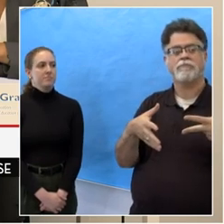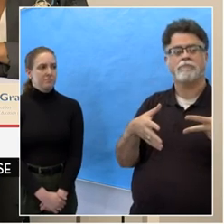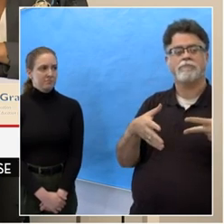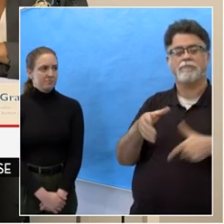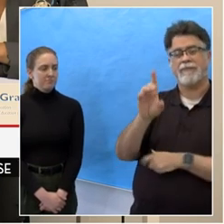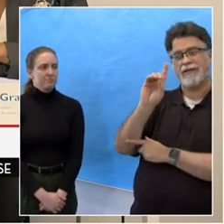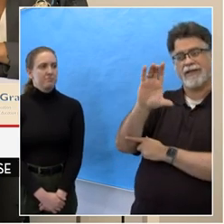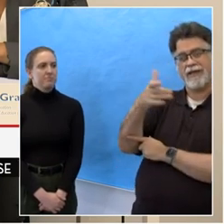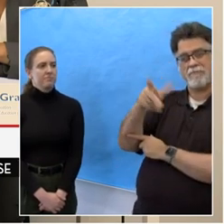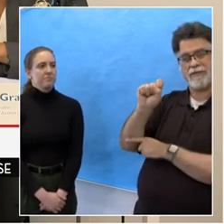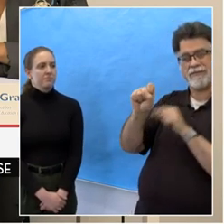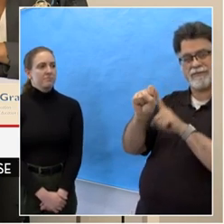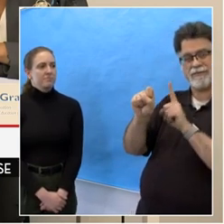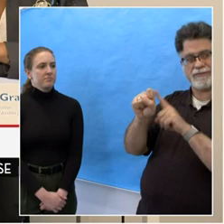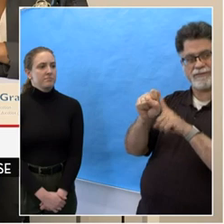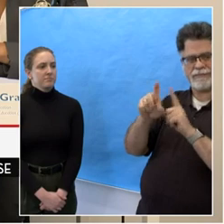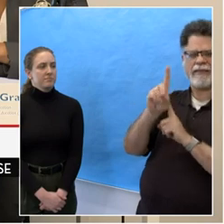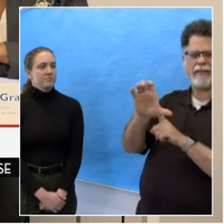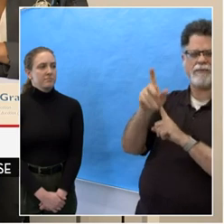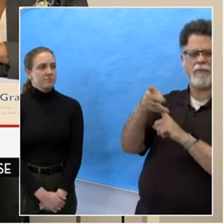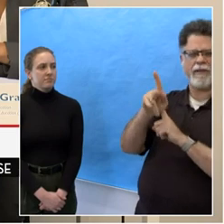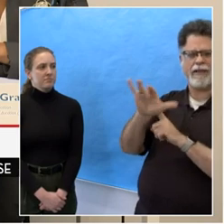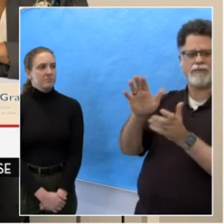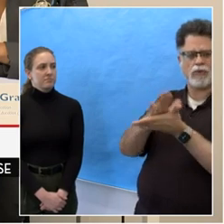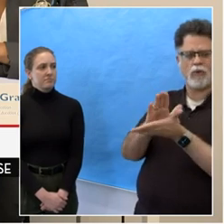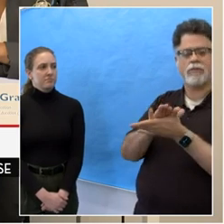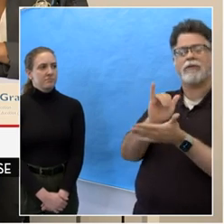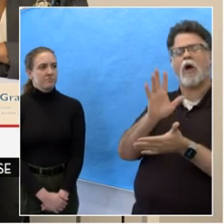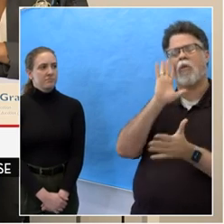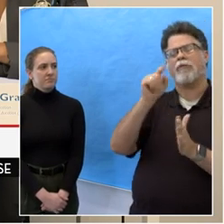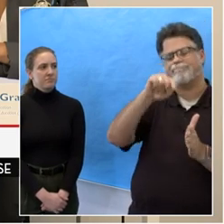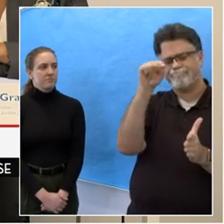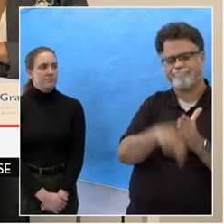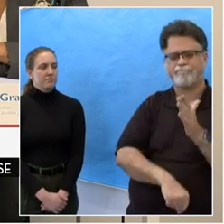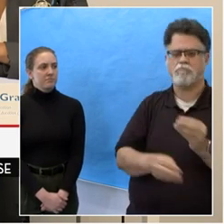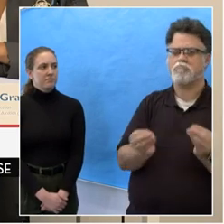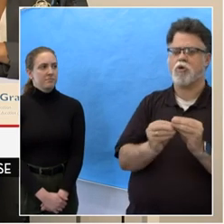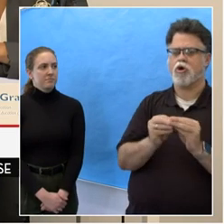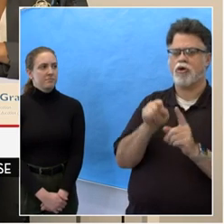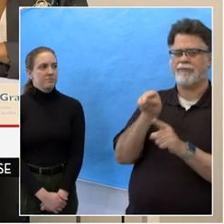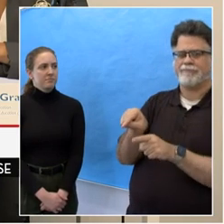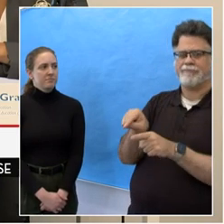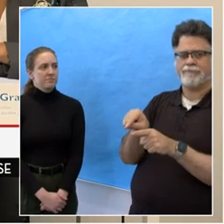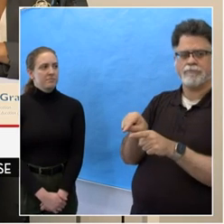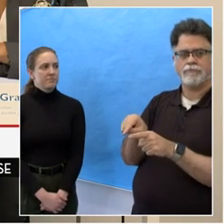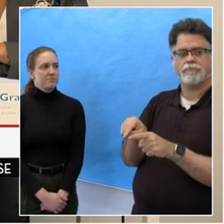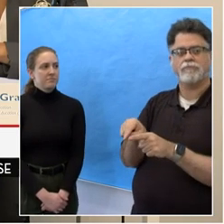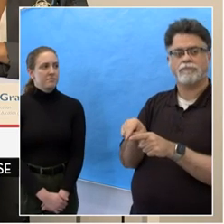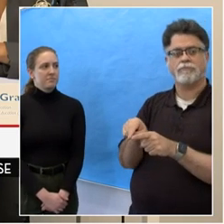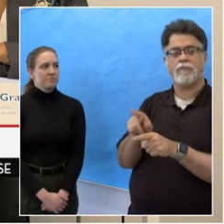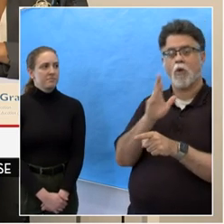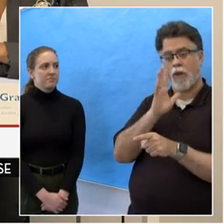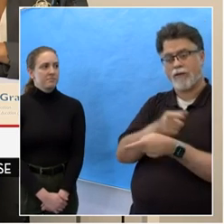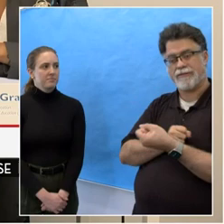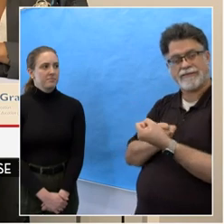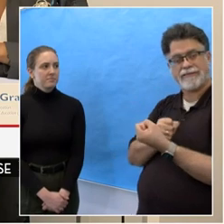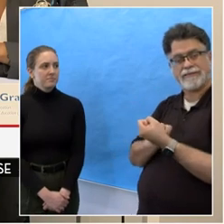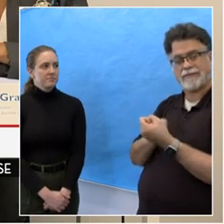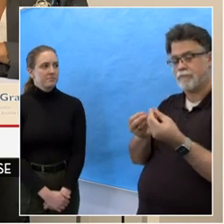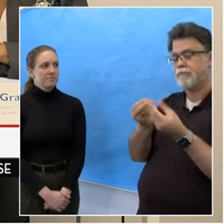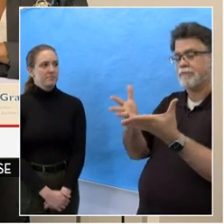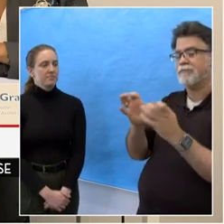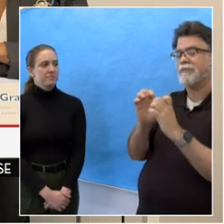our cluster support model, our centralized supports provide not only educators but students and